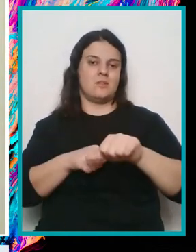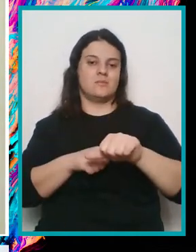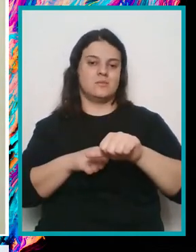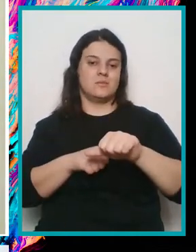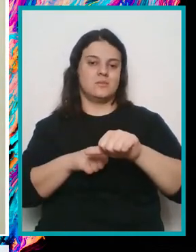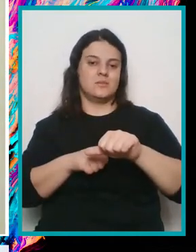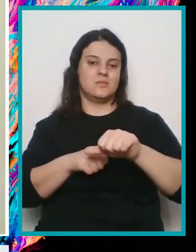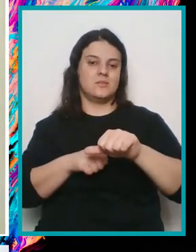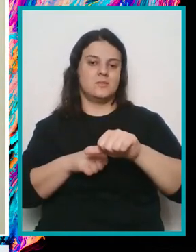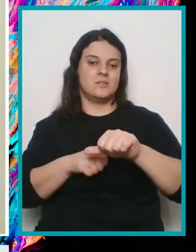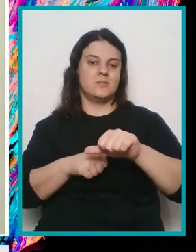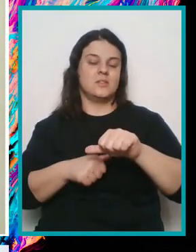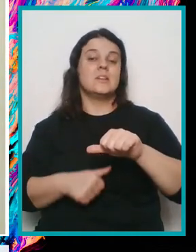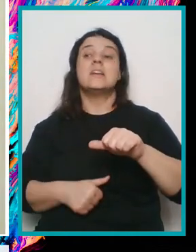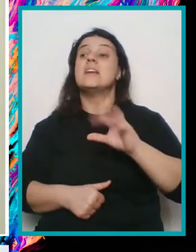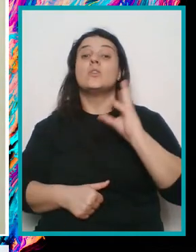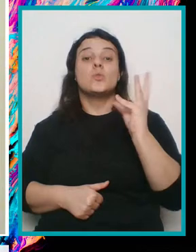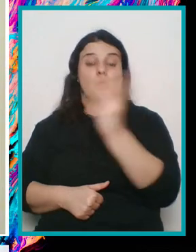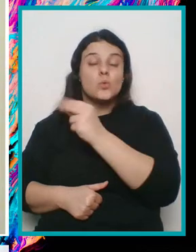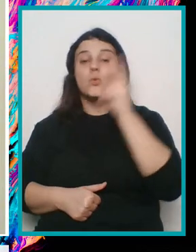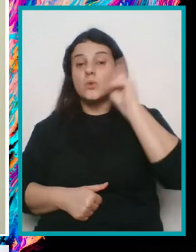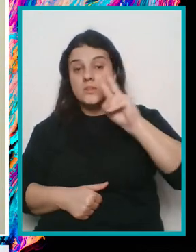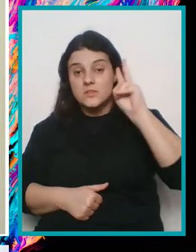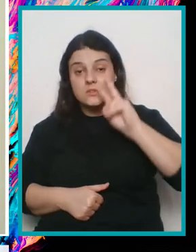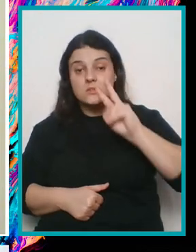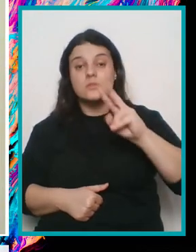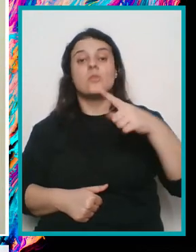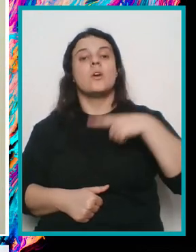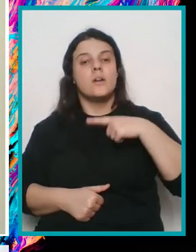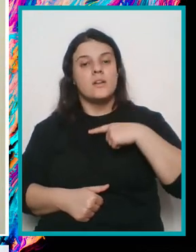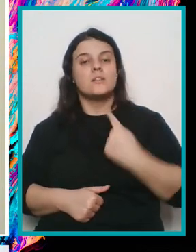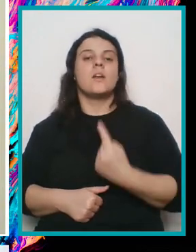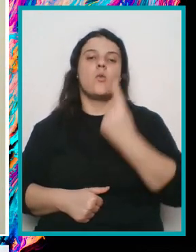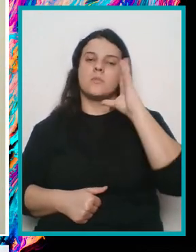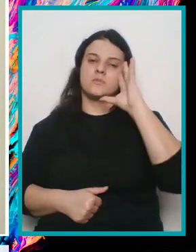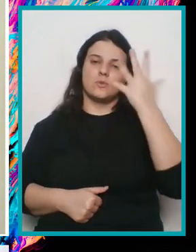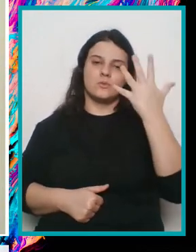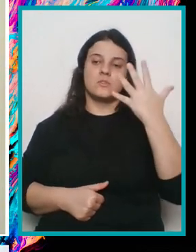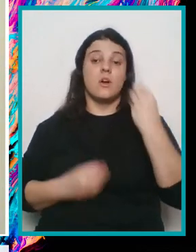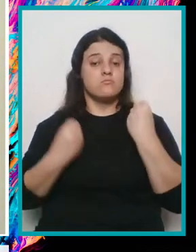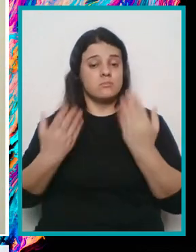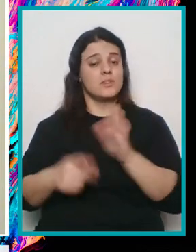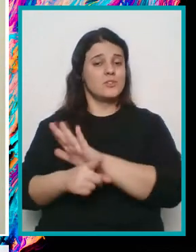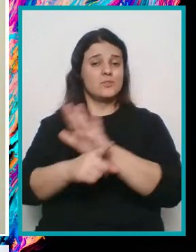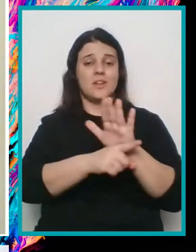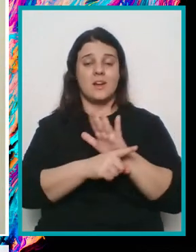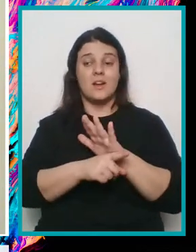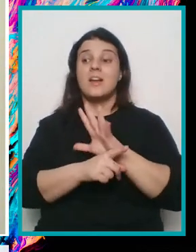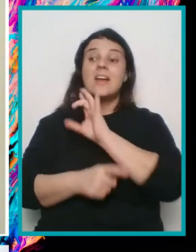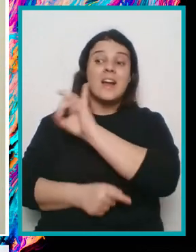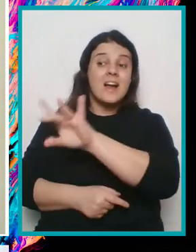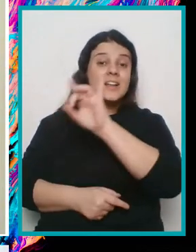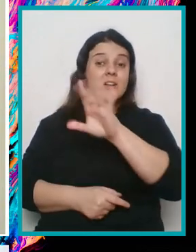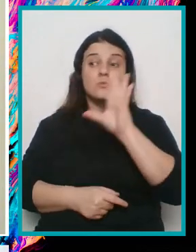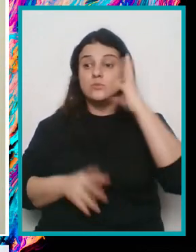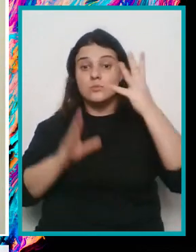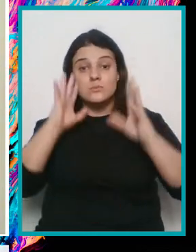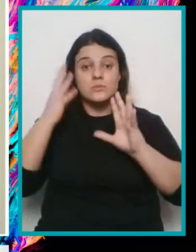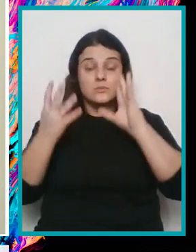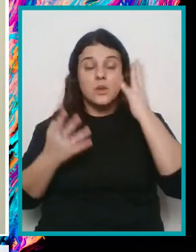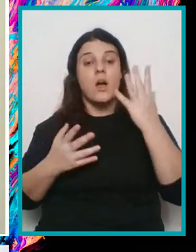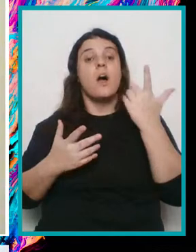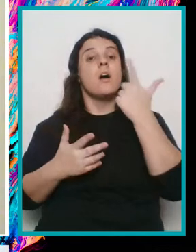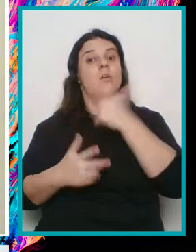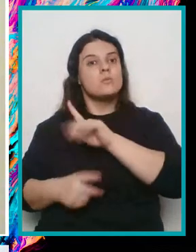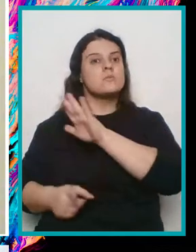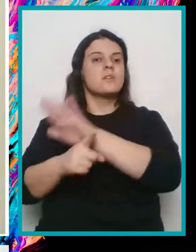lives. I come from Uganda, but I may not critically understand the impacts of climate